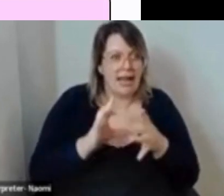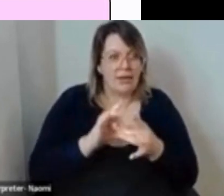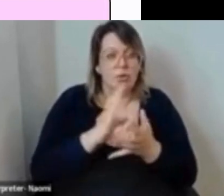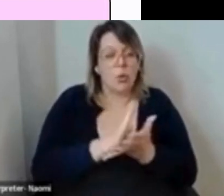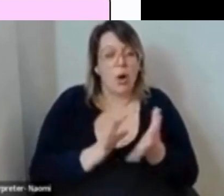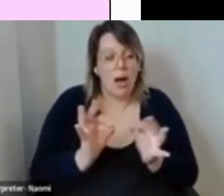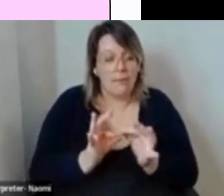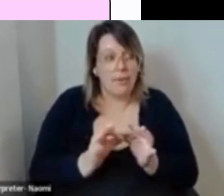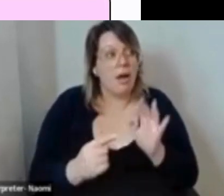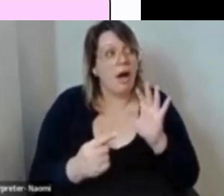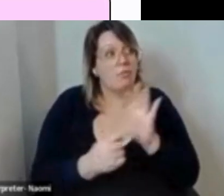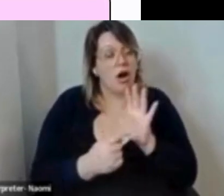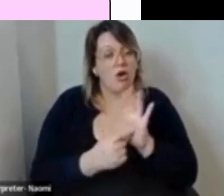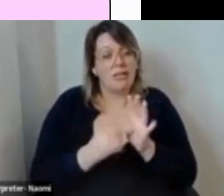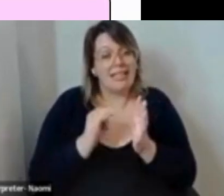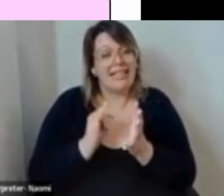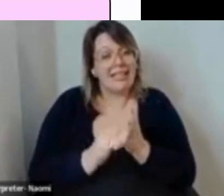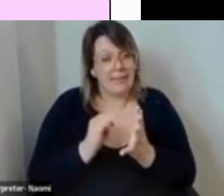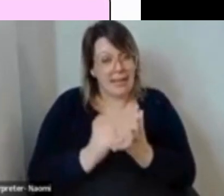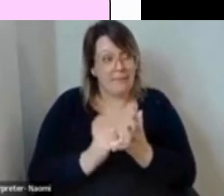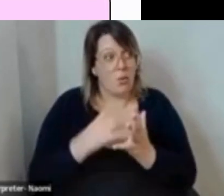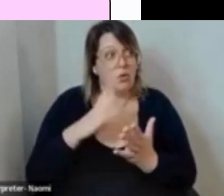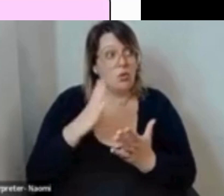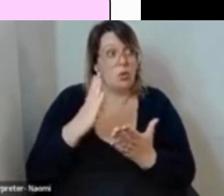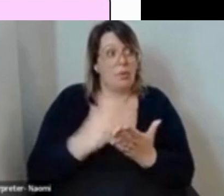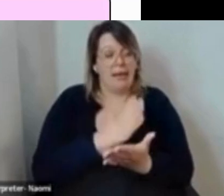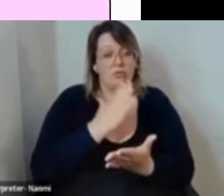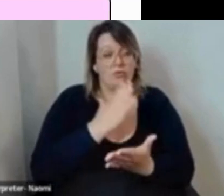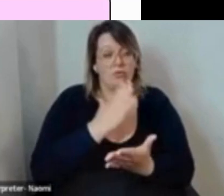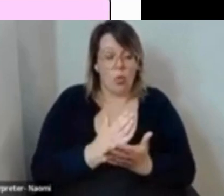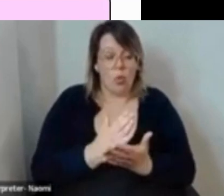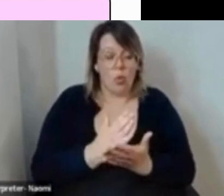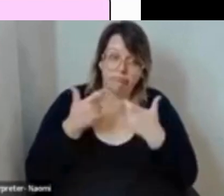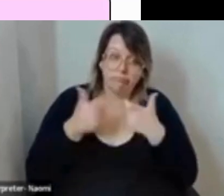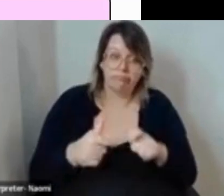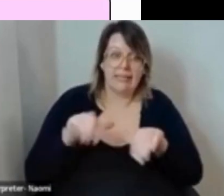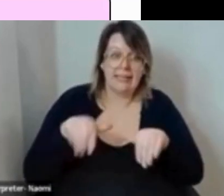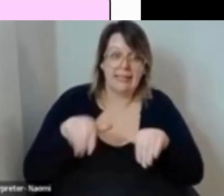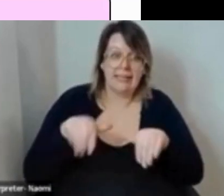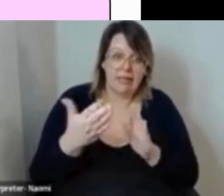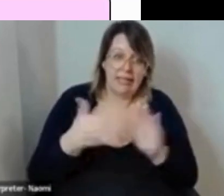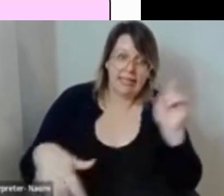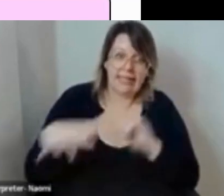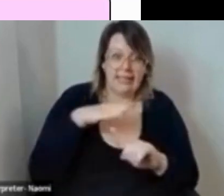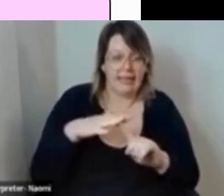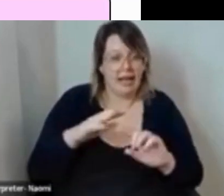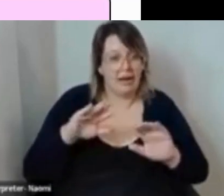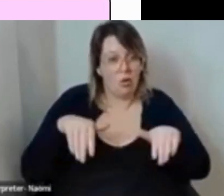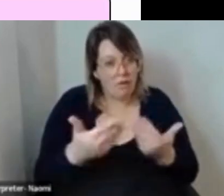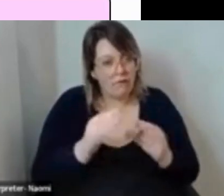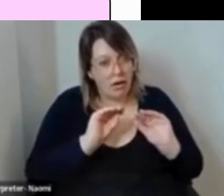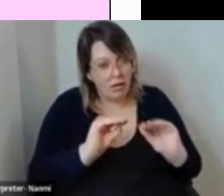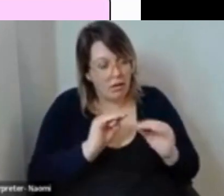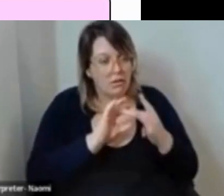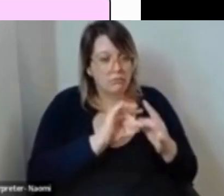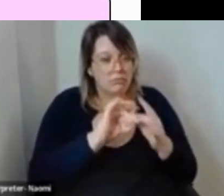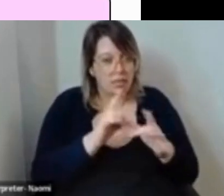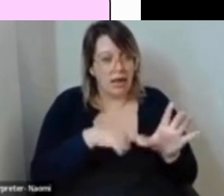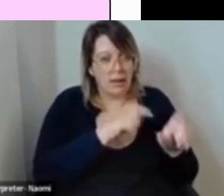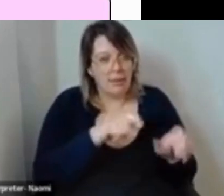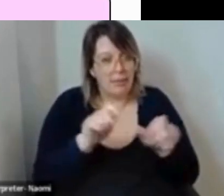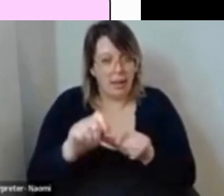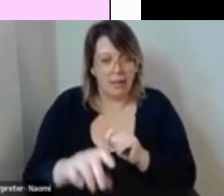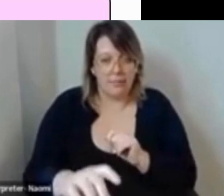is ensuring continued delivery of activity on the ground. The payment schedule and section 1 of the